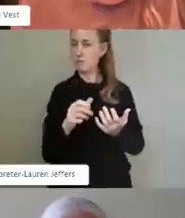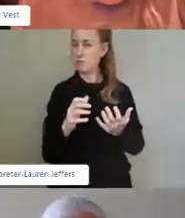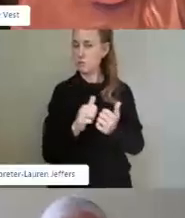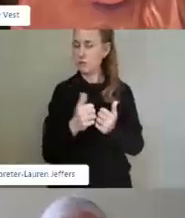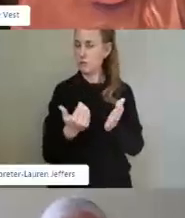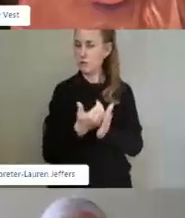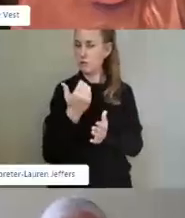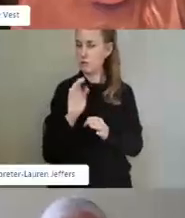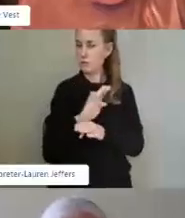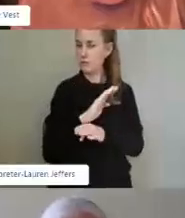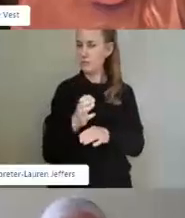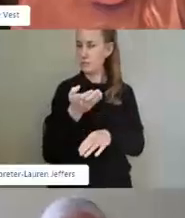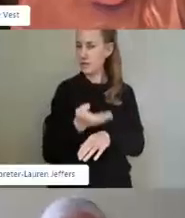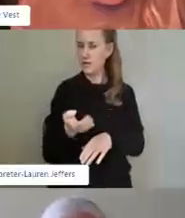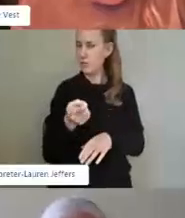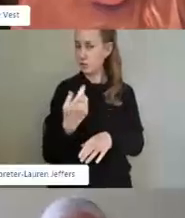other updates along with it?